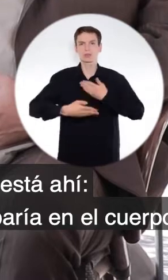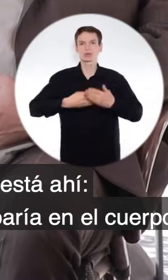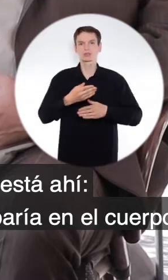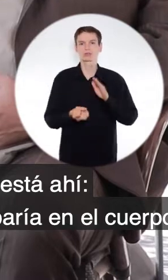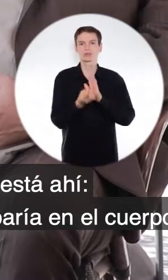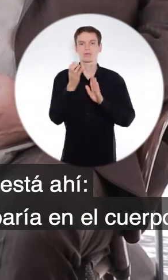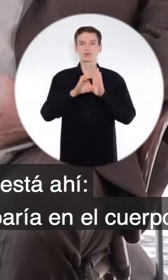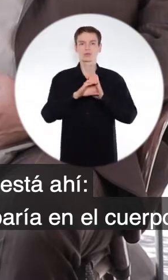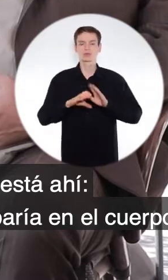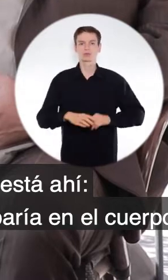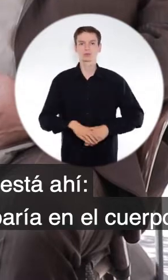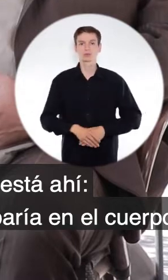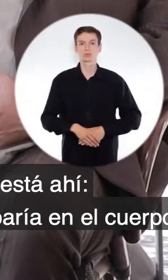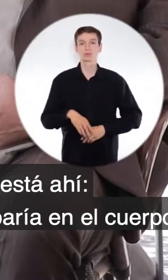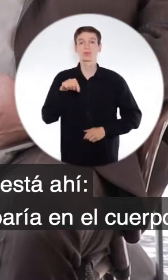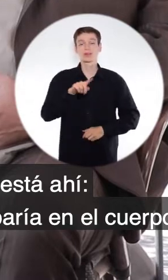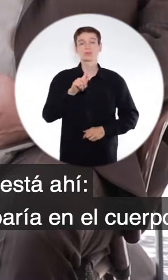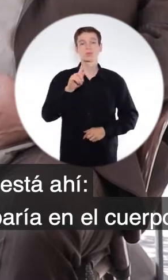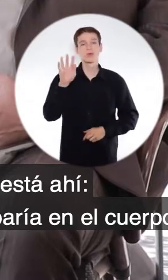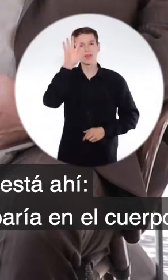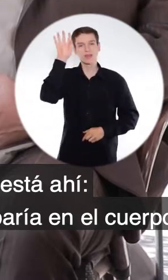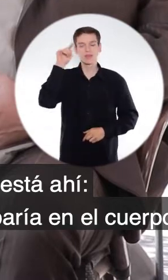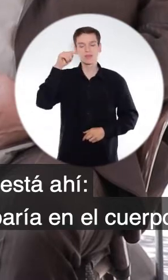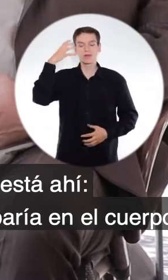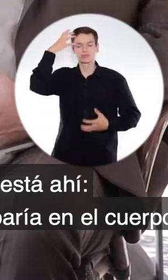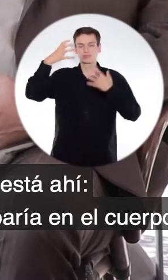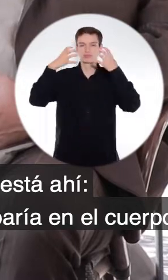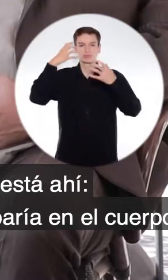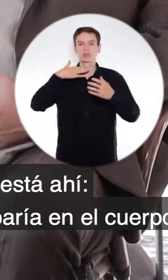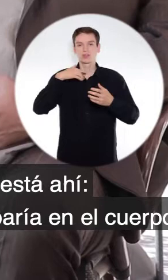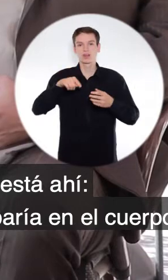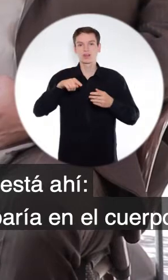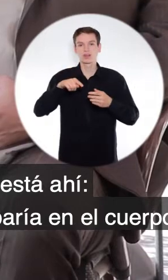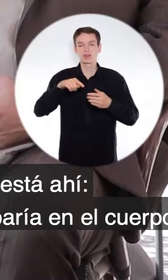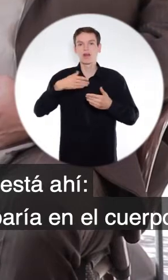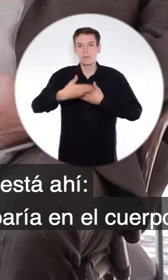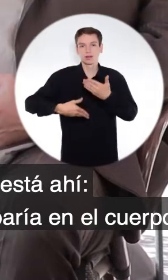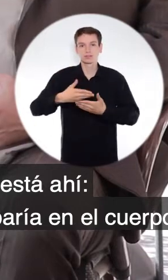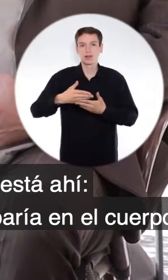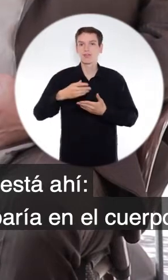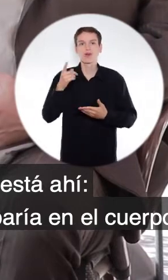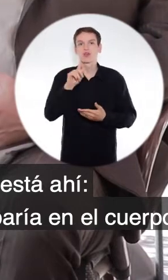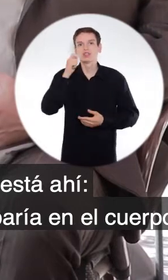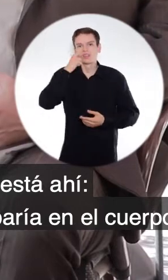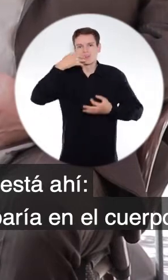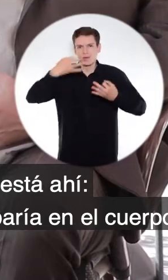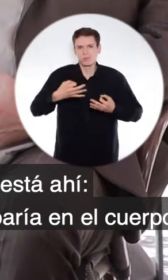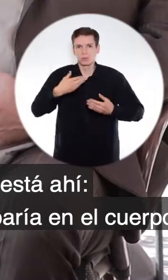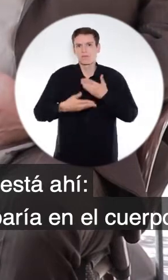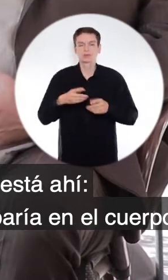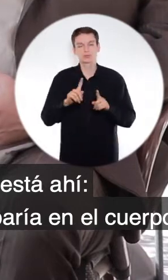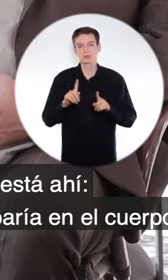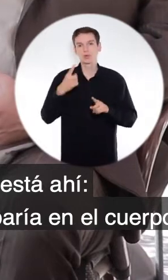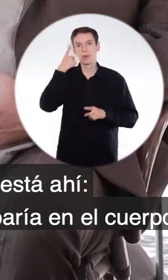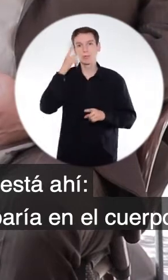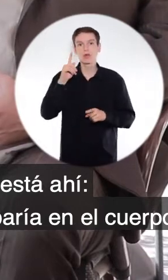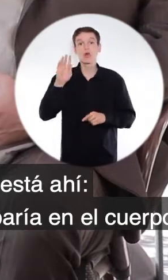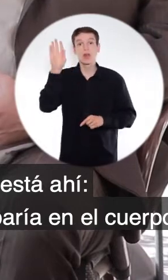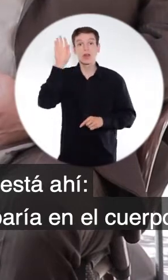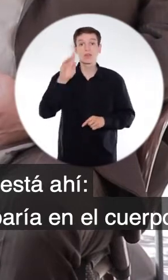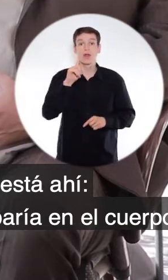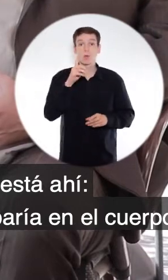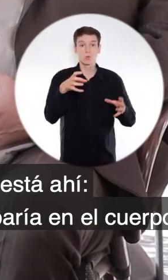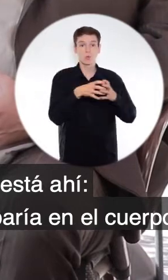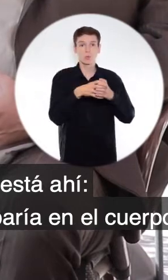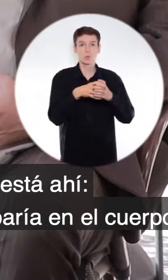will happen, but it's there. Yeah. The notion that a group that basically is happy with the current constitution would be part of the